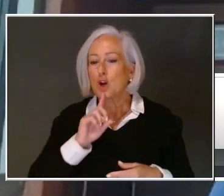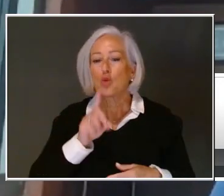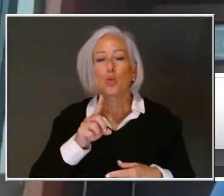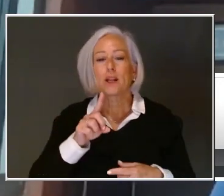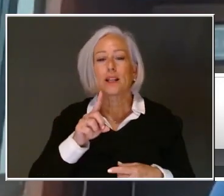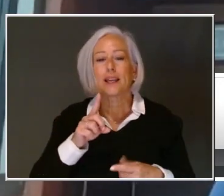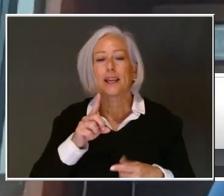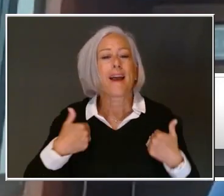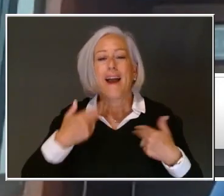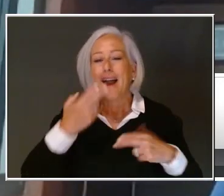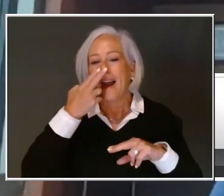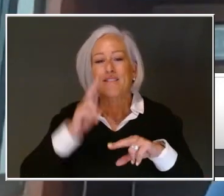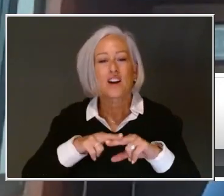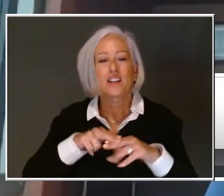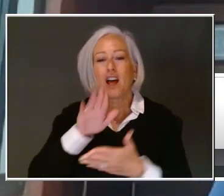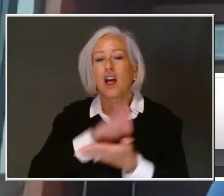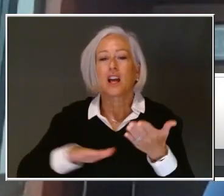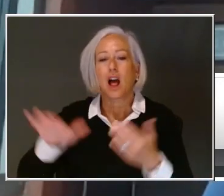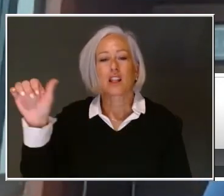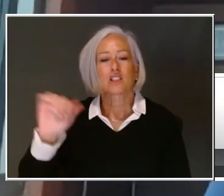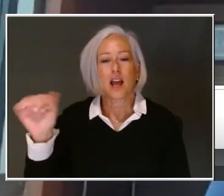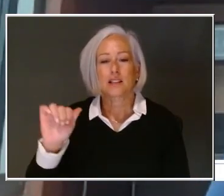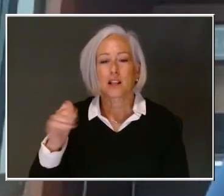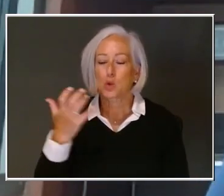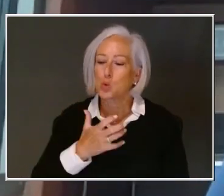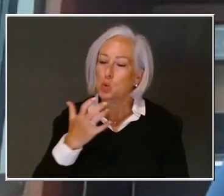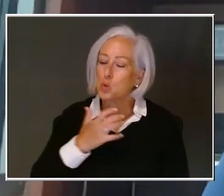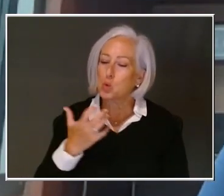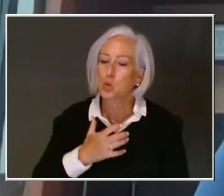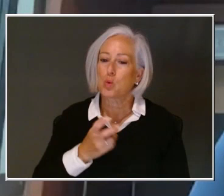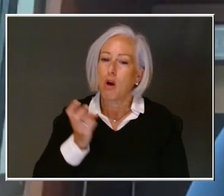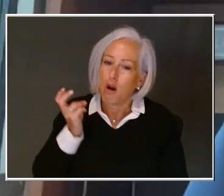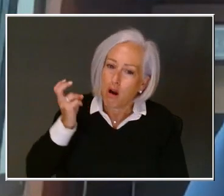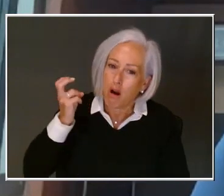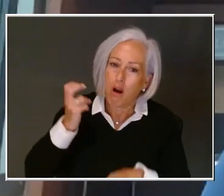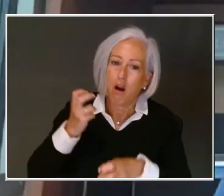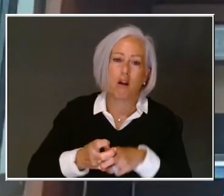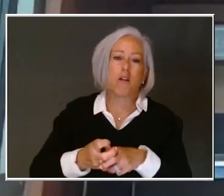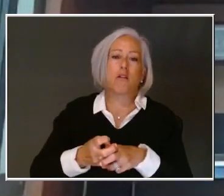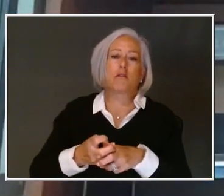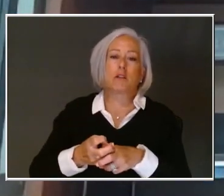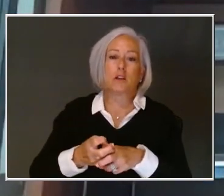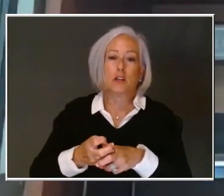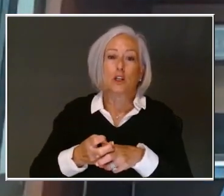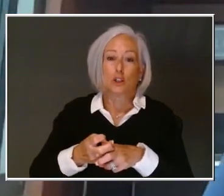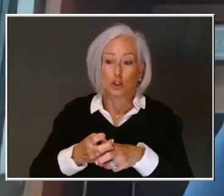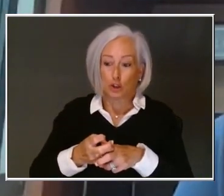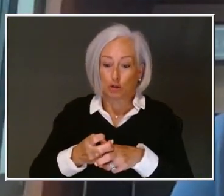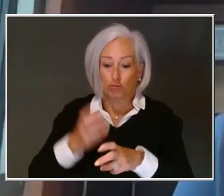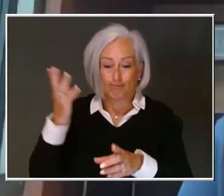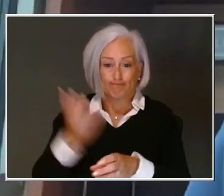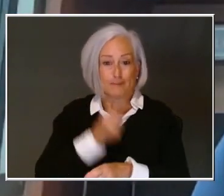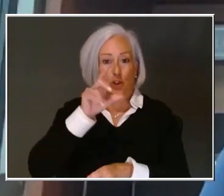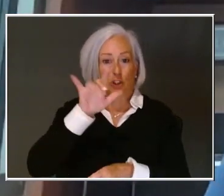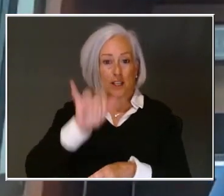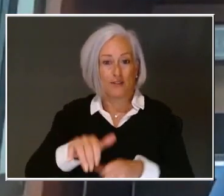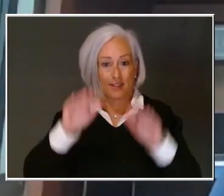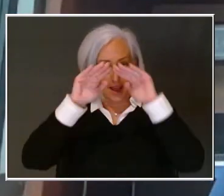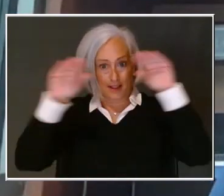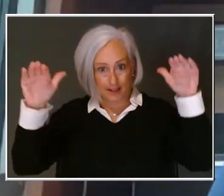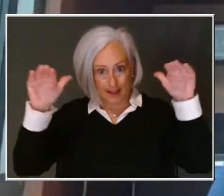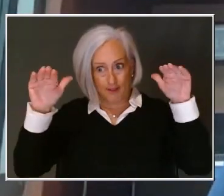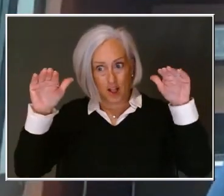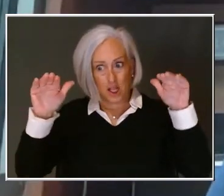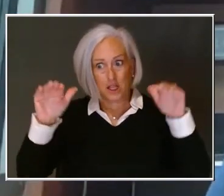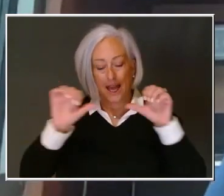fun. College athletics is a grind, and to get there and stay there is a grind. And I think that when athletes have fun